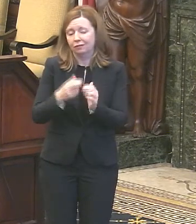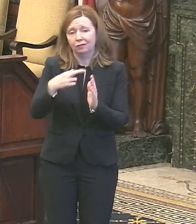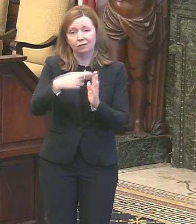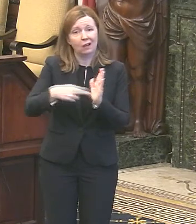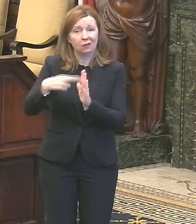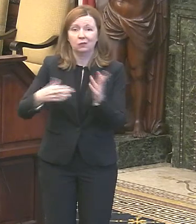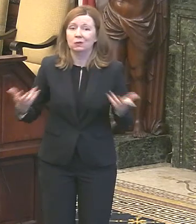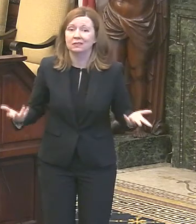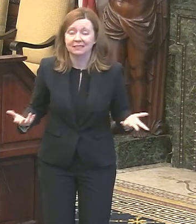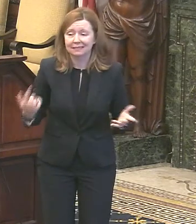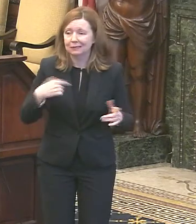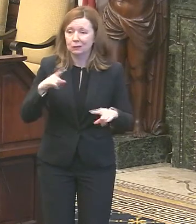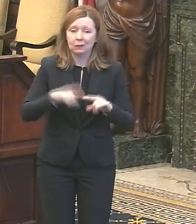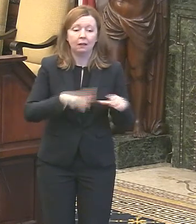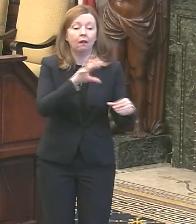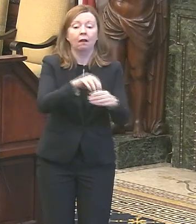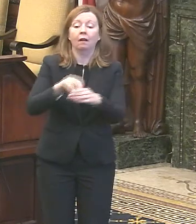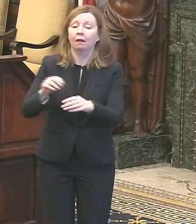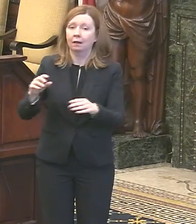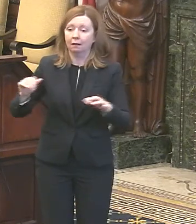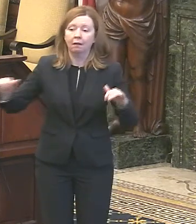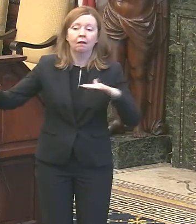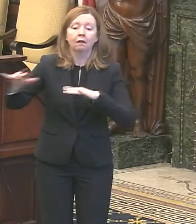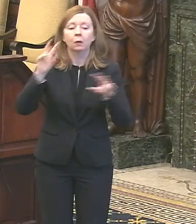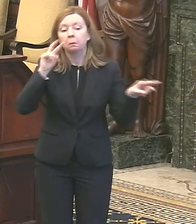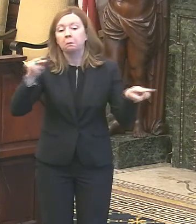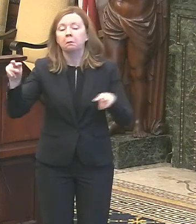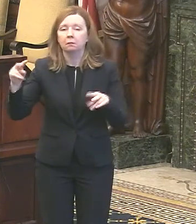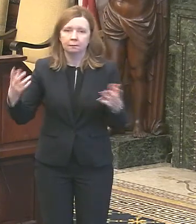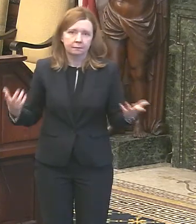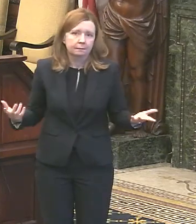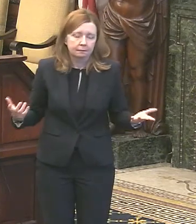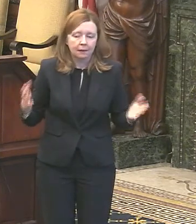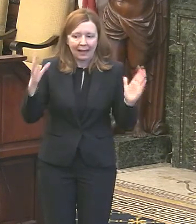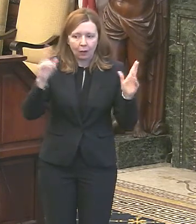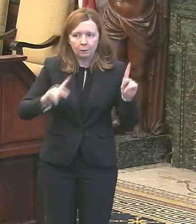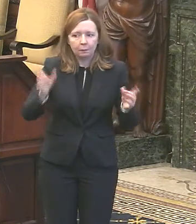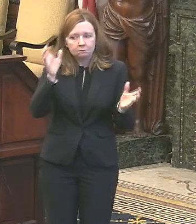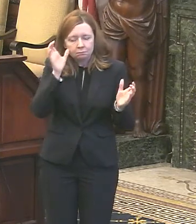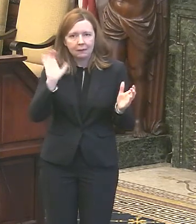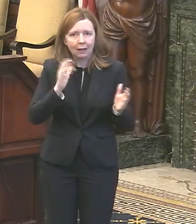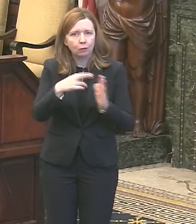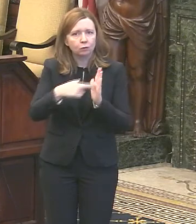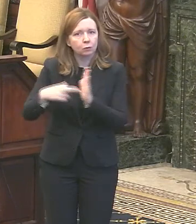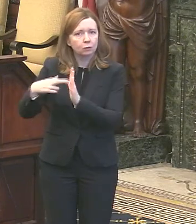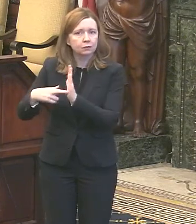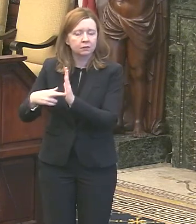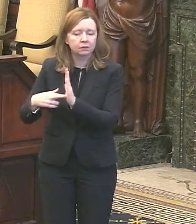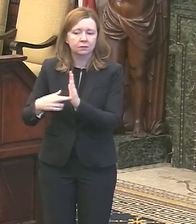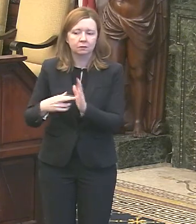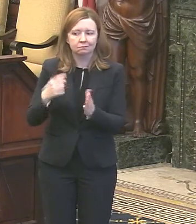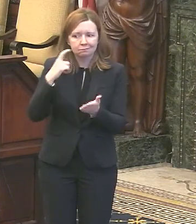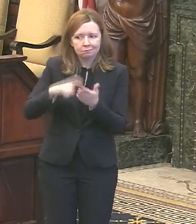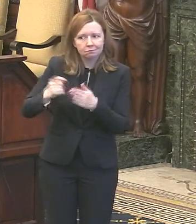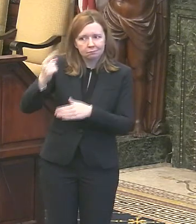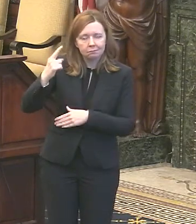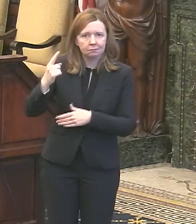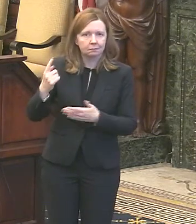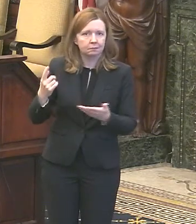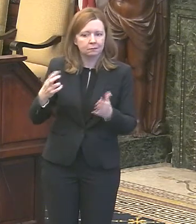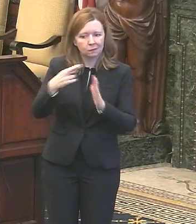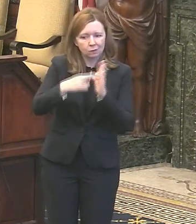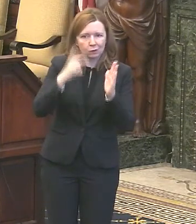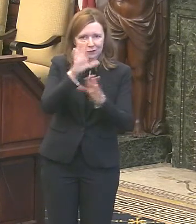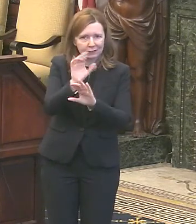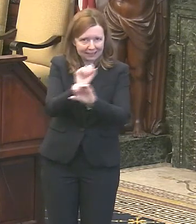That we can't be everywhere all the time, and I'm hoping people will listen to our rules and recognize that they're for